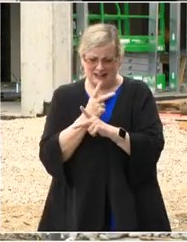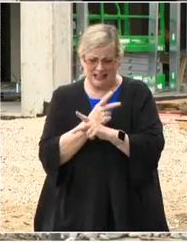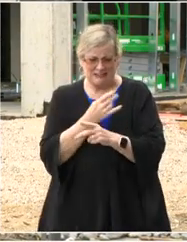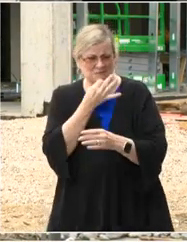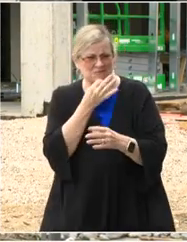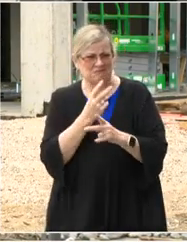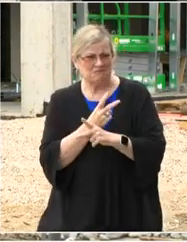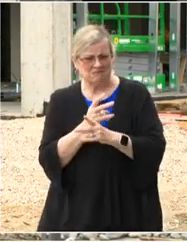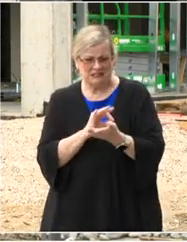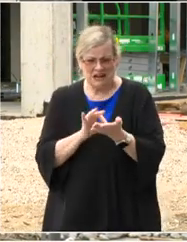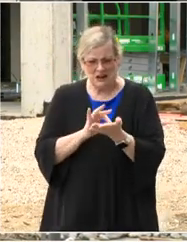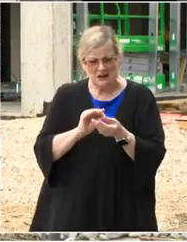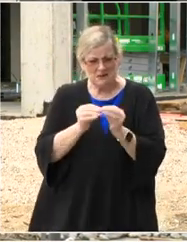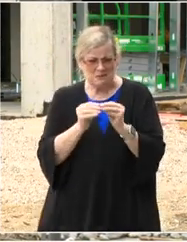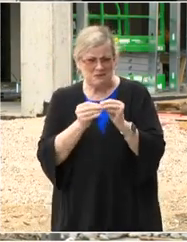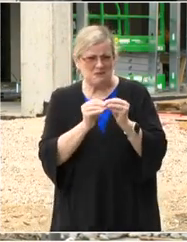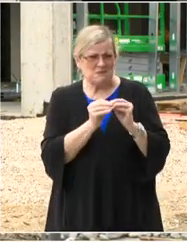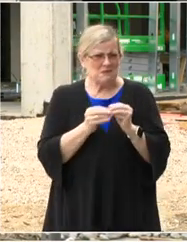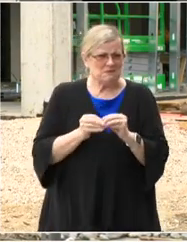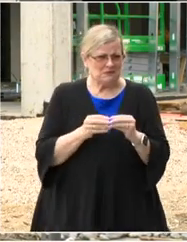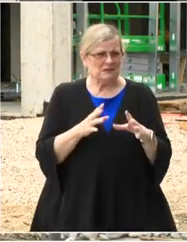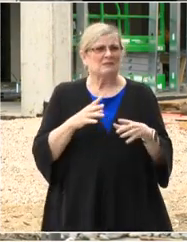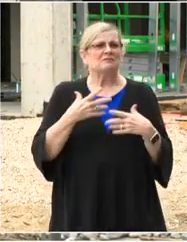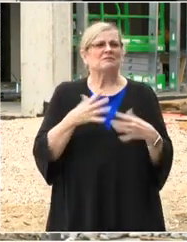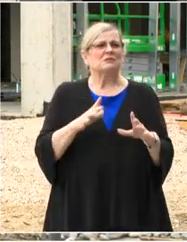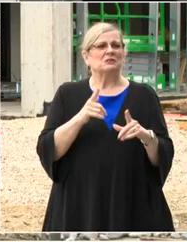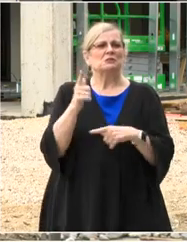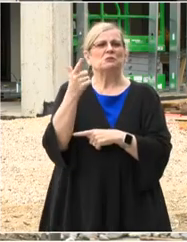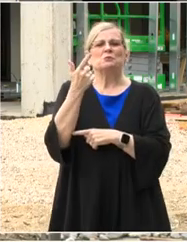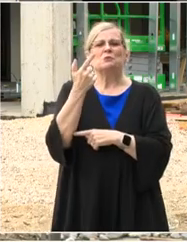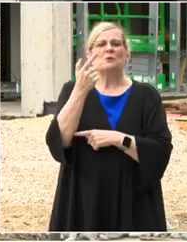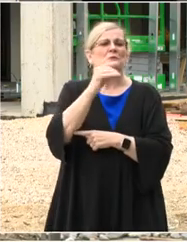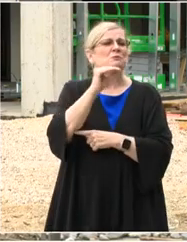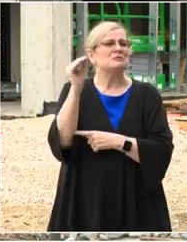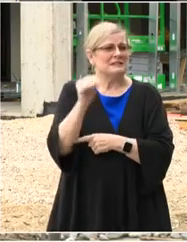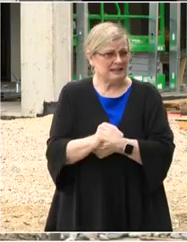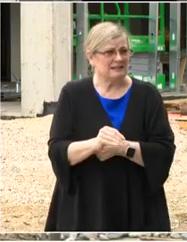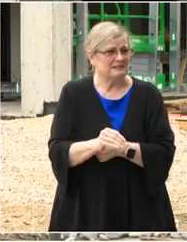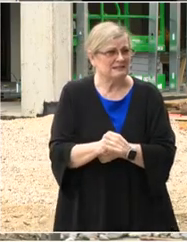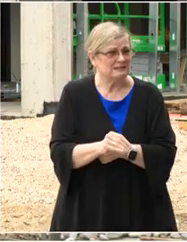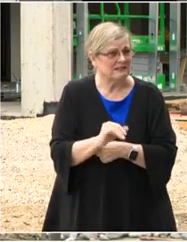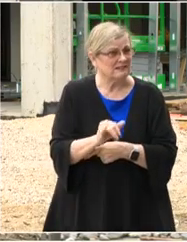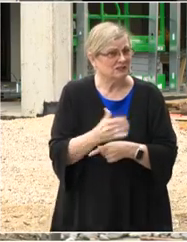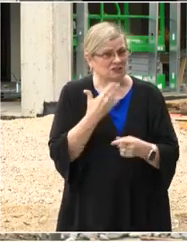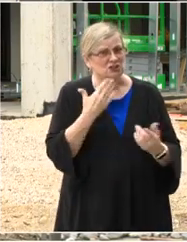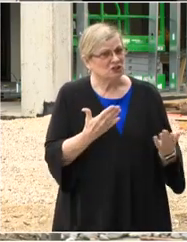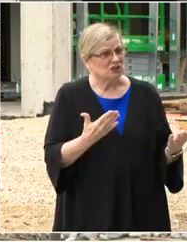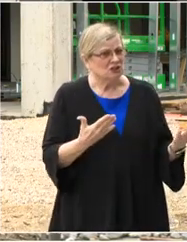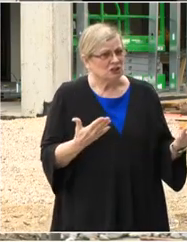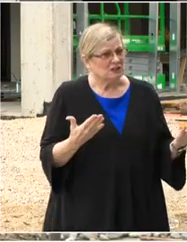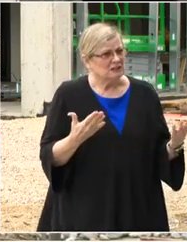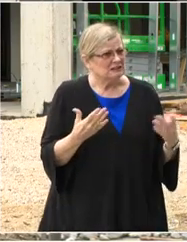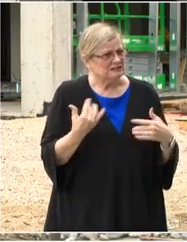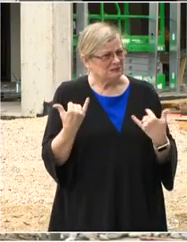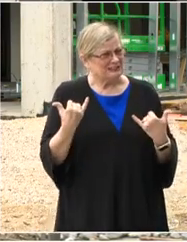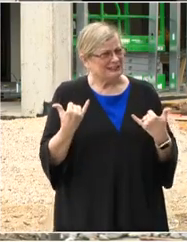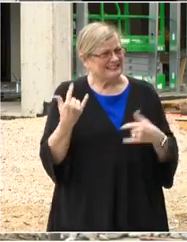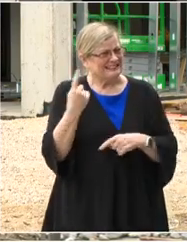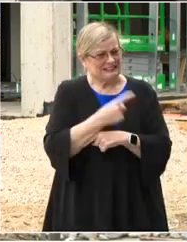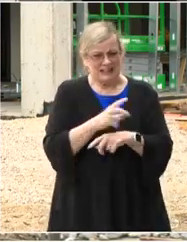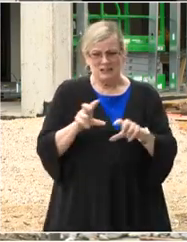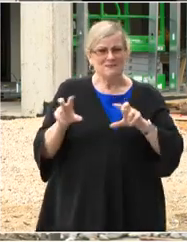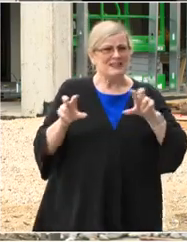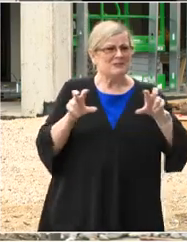That means we're at 21% of that goal, right? That's good, But this investment today is what propels